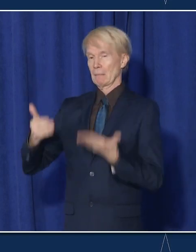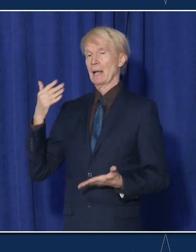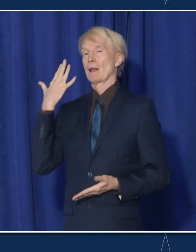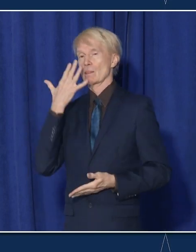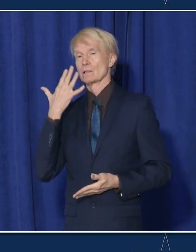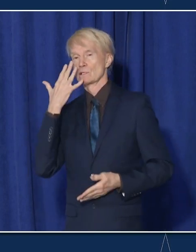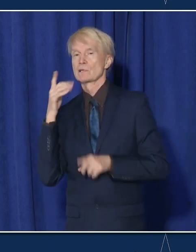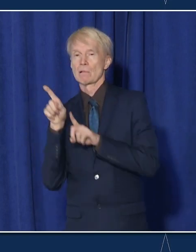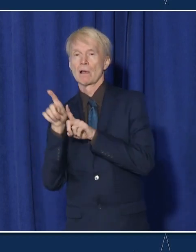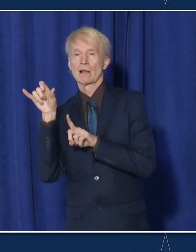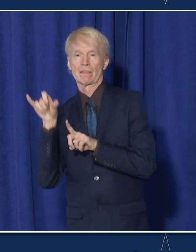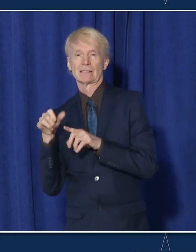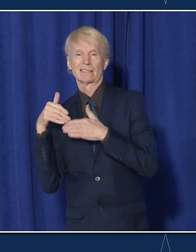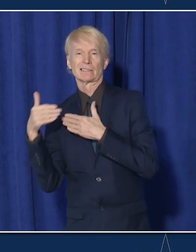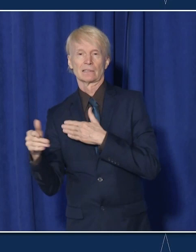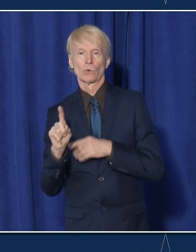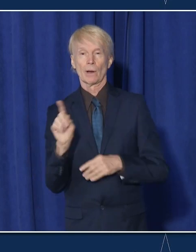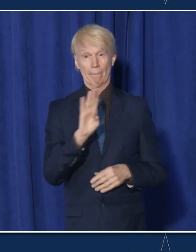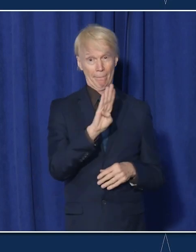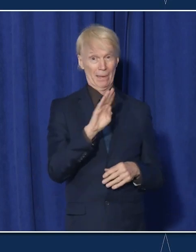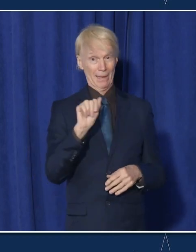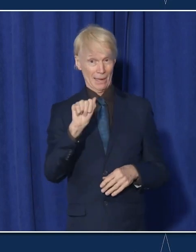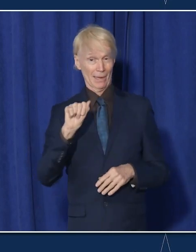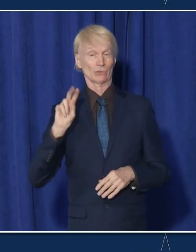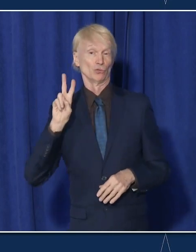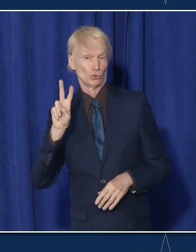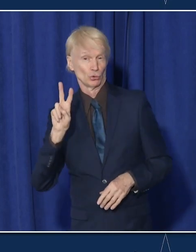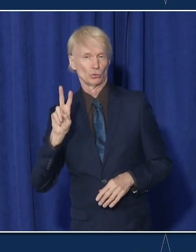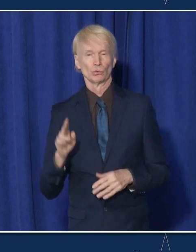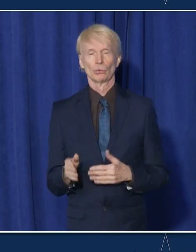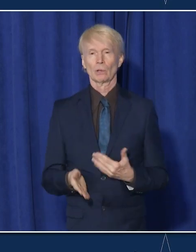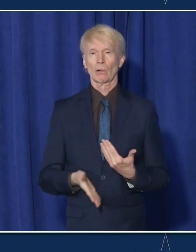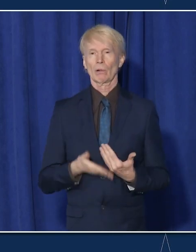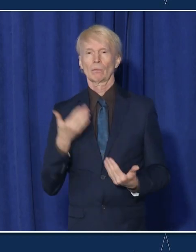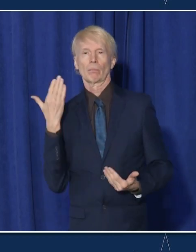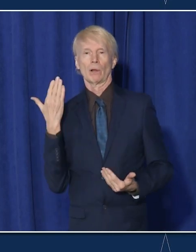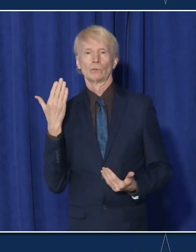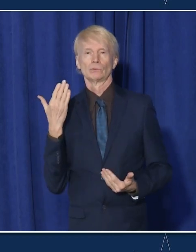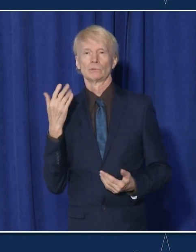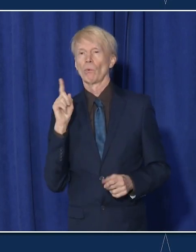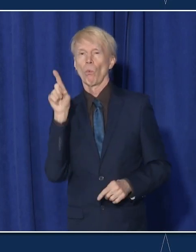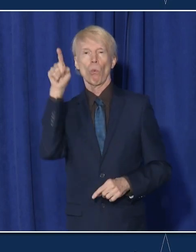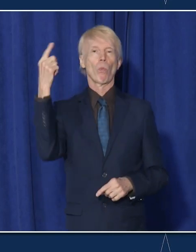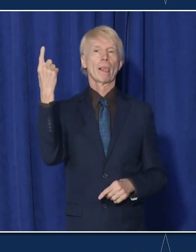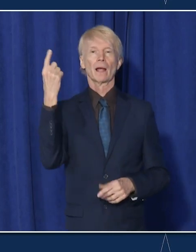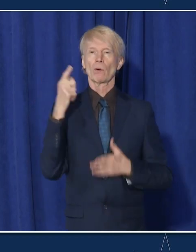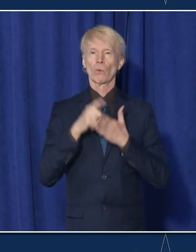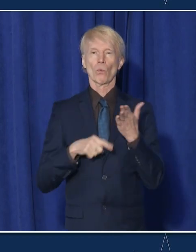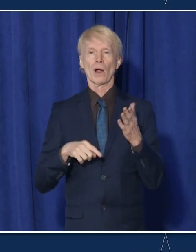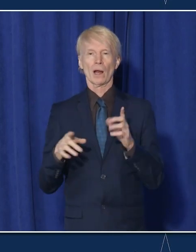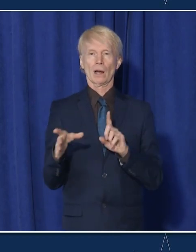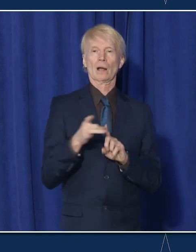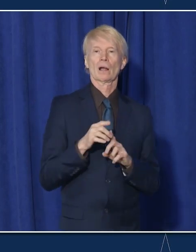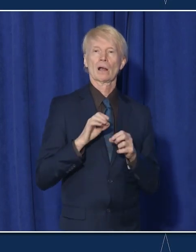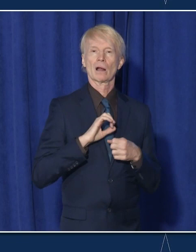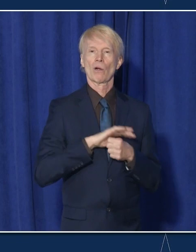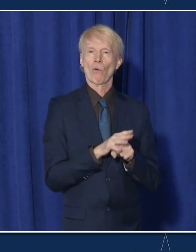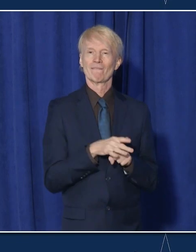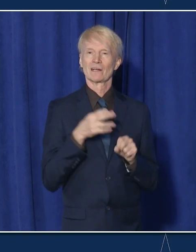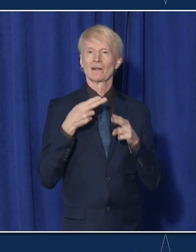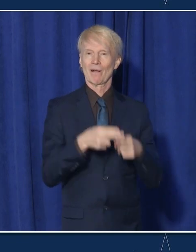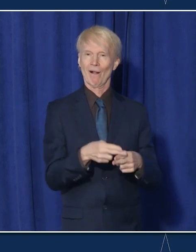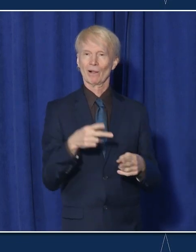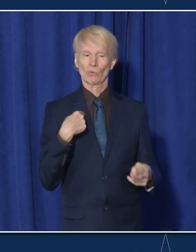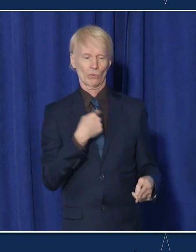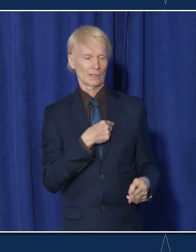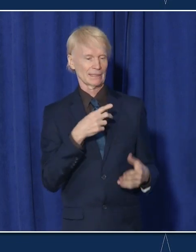to a point where BA2 really is almost 100% of what we are seeing to really feel confident that we are seeing